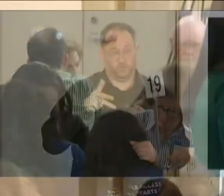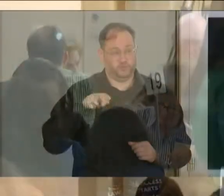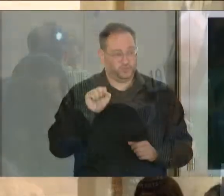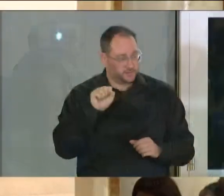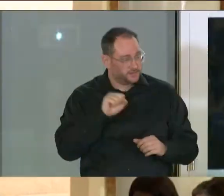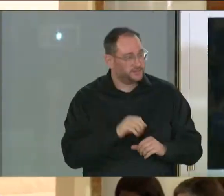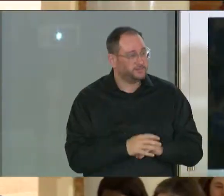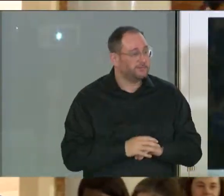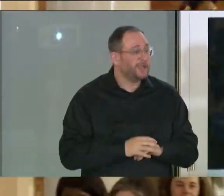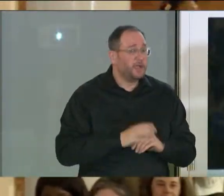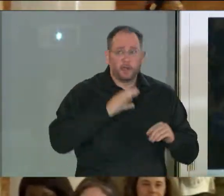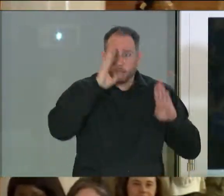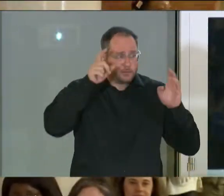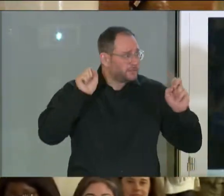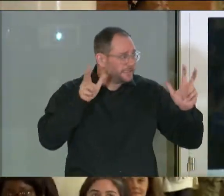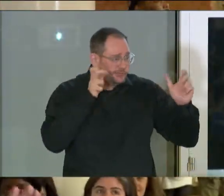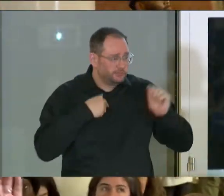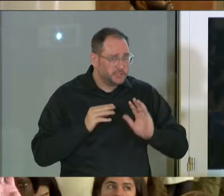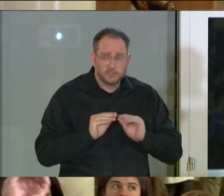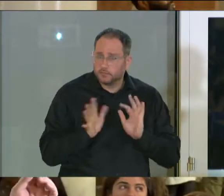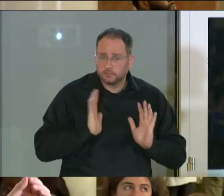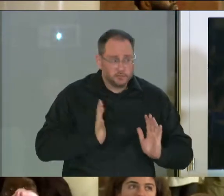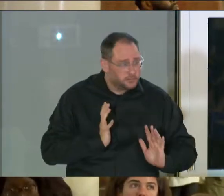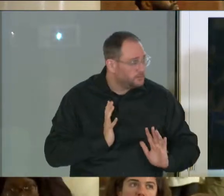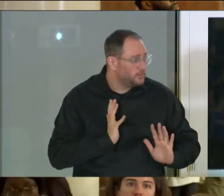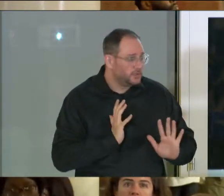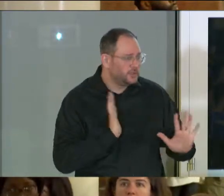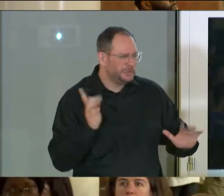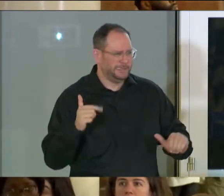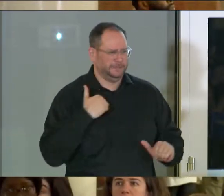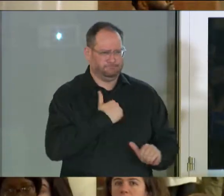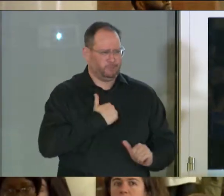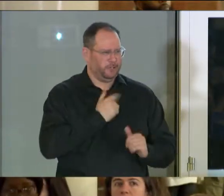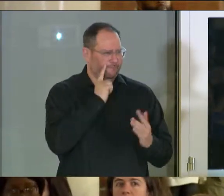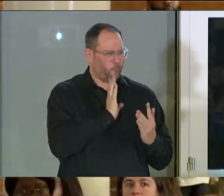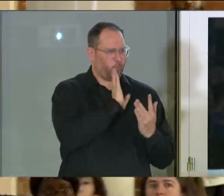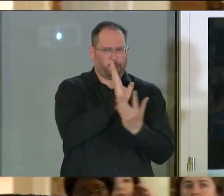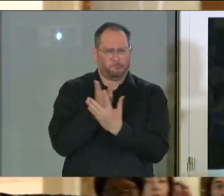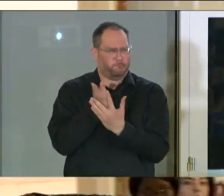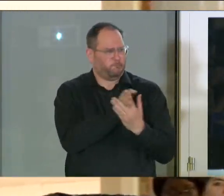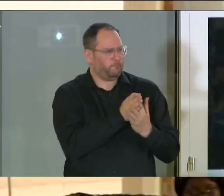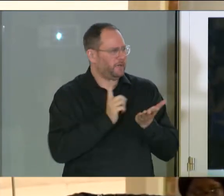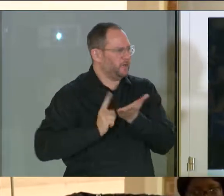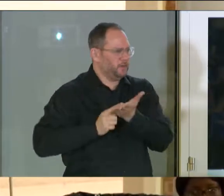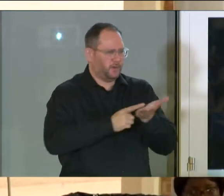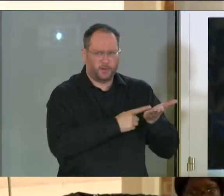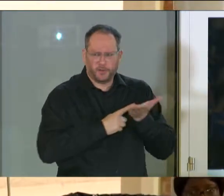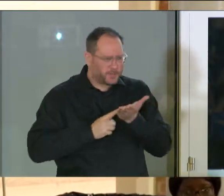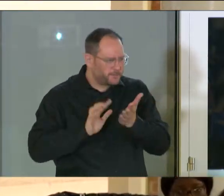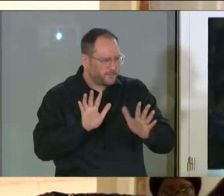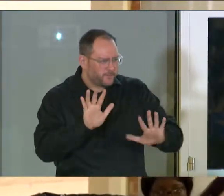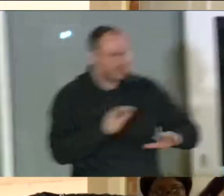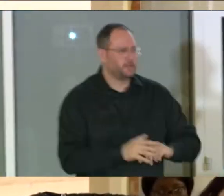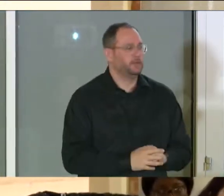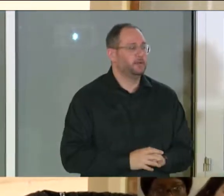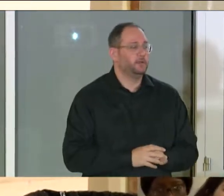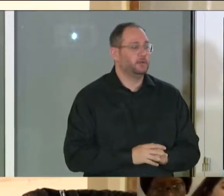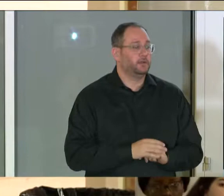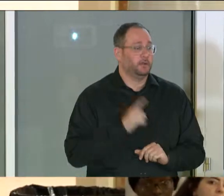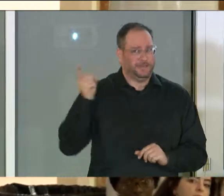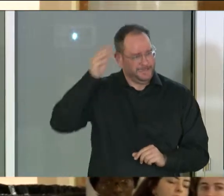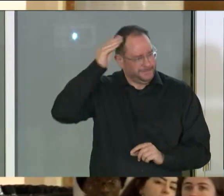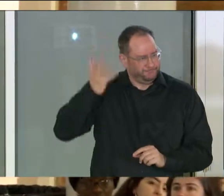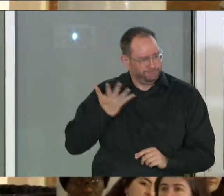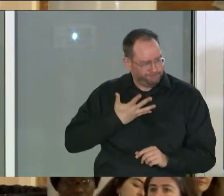ago. I apologize for interrupting the conversations. I'm going to keep myself, I was told to keep myself